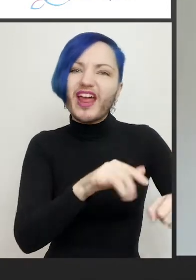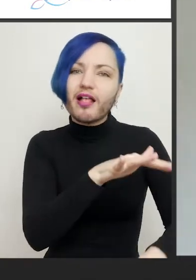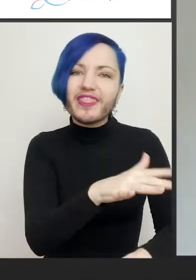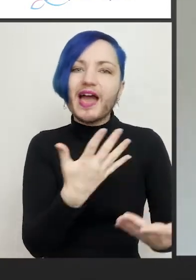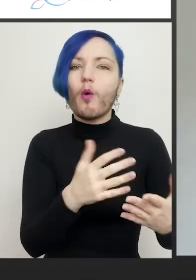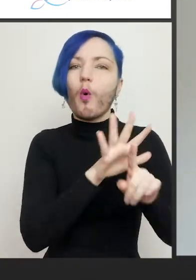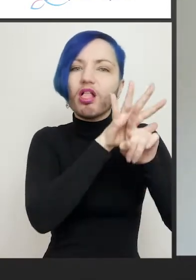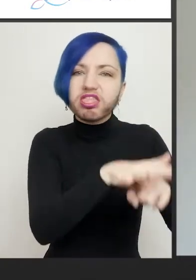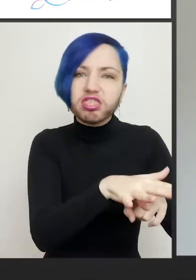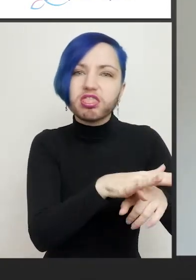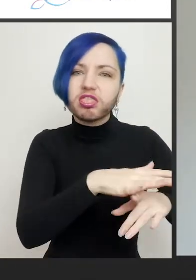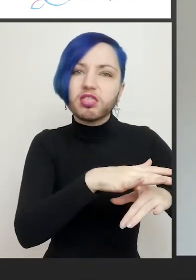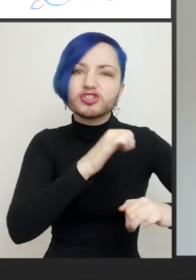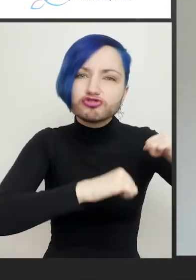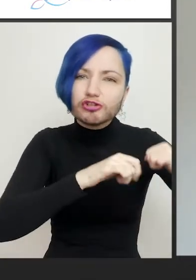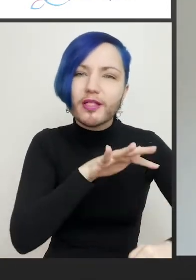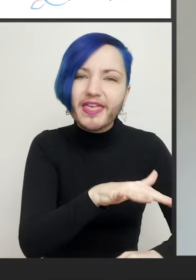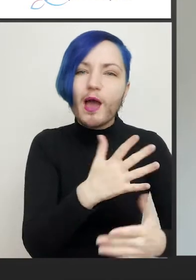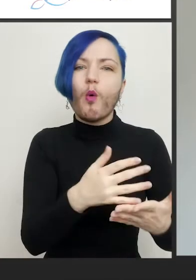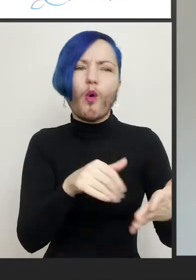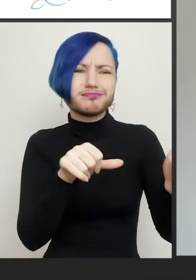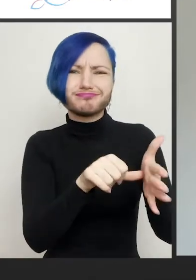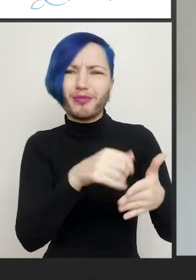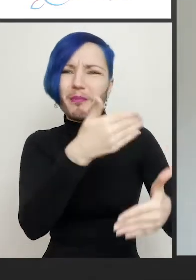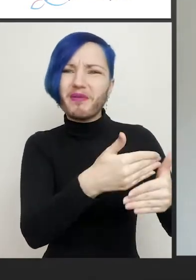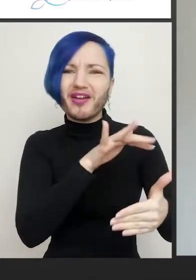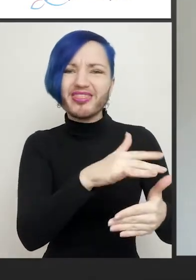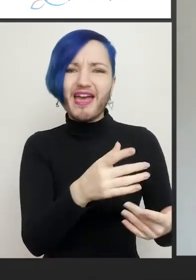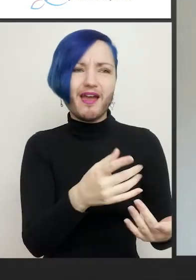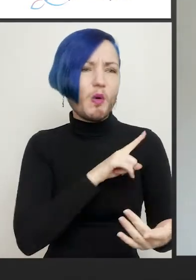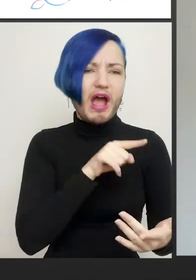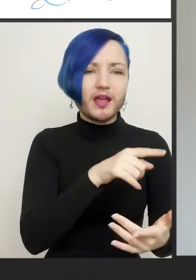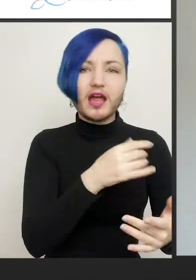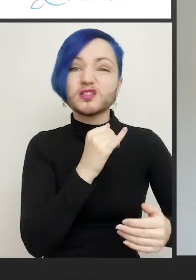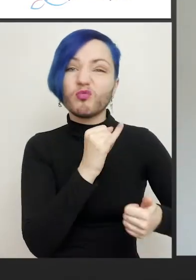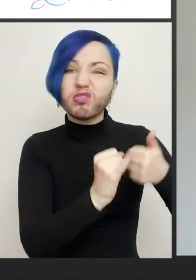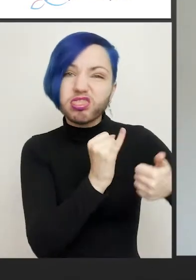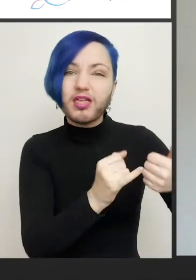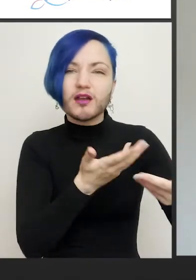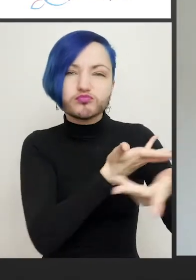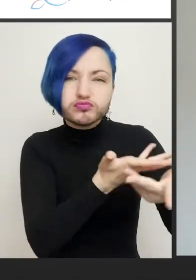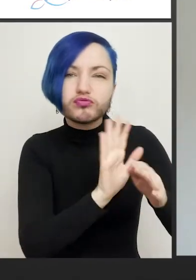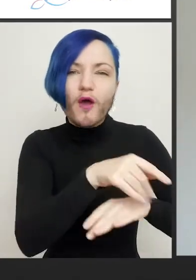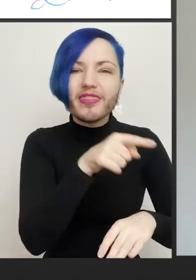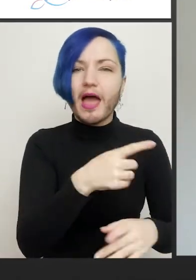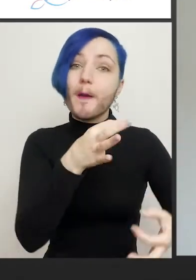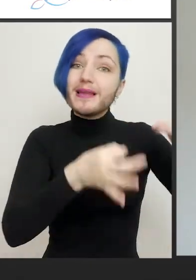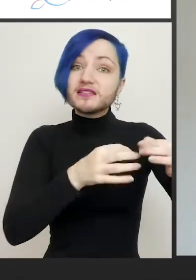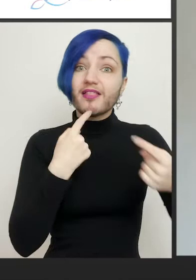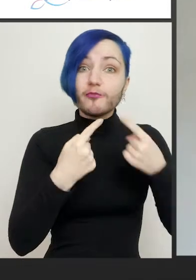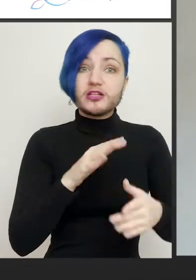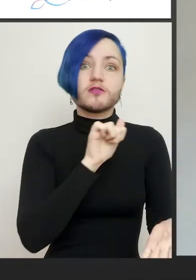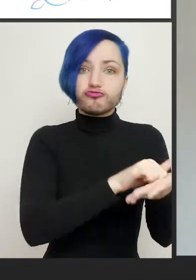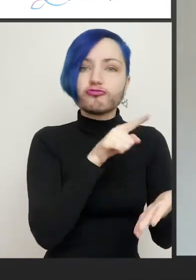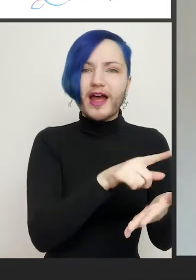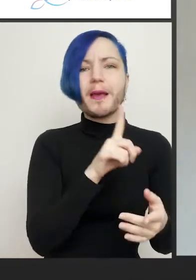institutional discrimination, or where things are unnecessarily difficult. And that's really important to have like a critique of that and to be aware of that politically. The flip